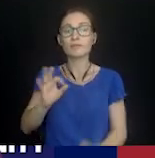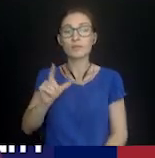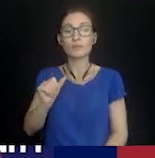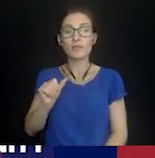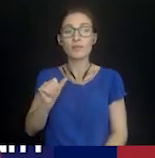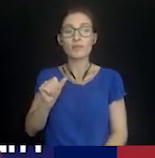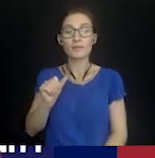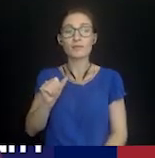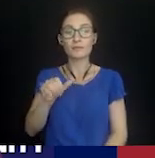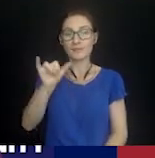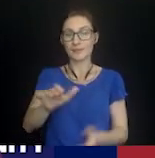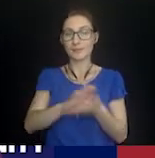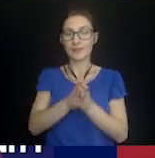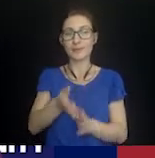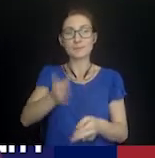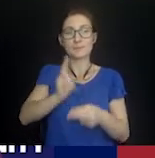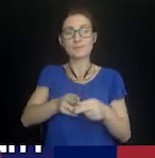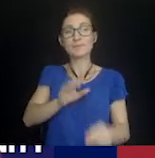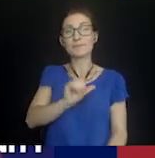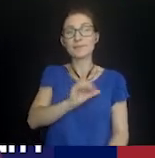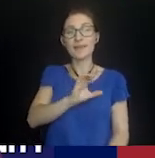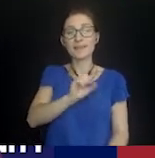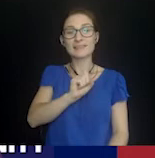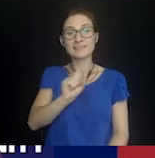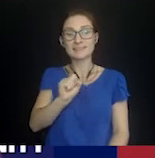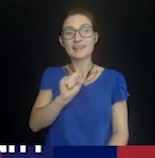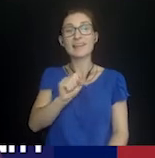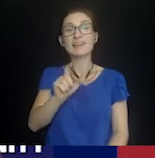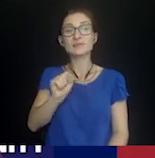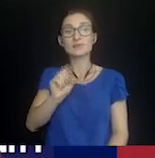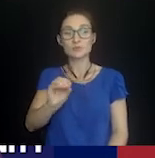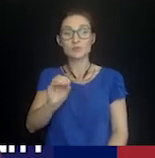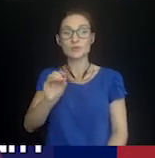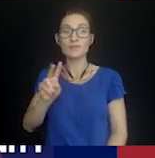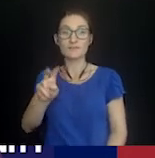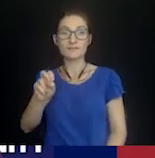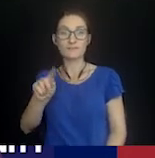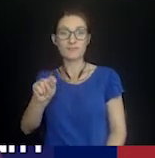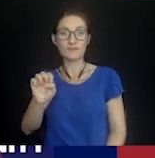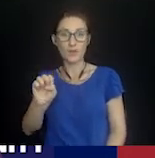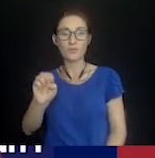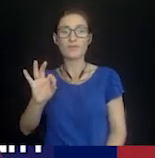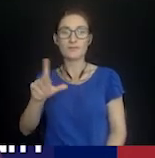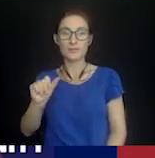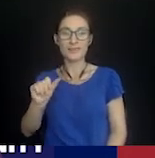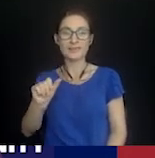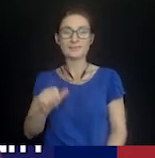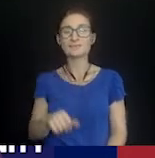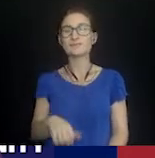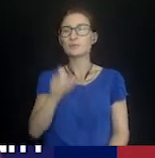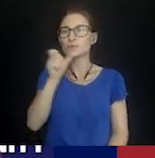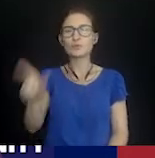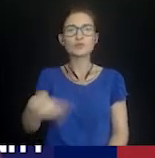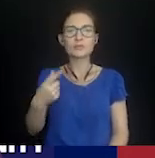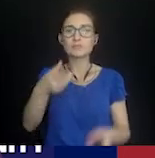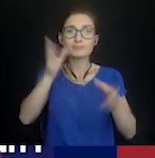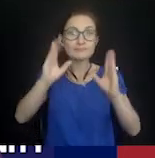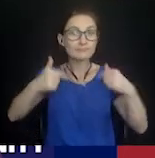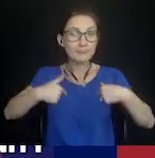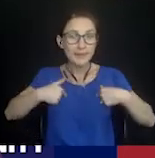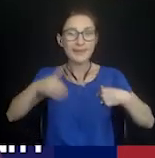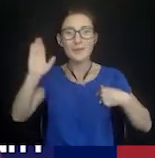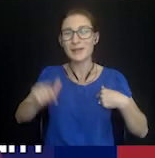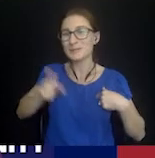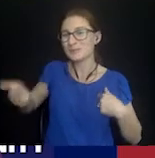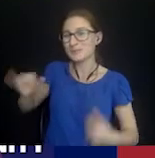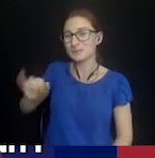coalition chapter, which became Access the Vote Florida. But don't take it from me. Let's talk to Jay and let Jay tell you